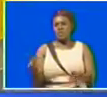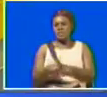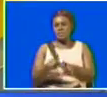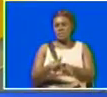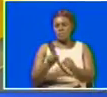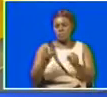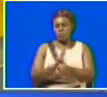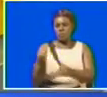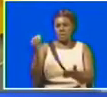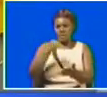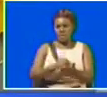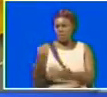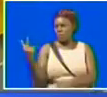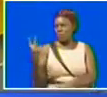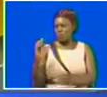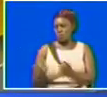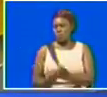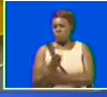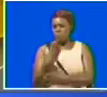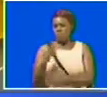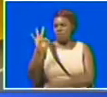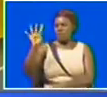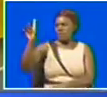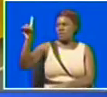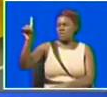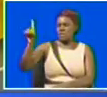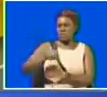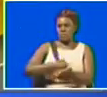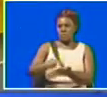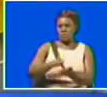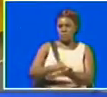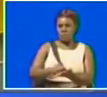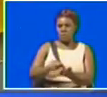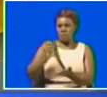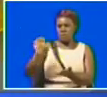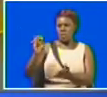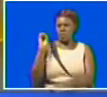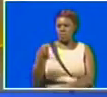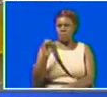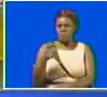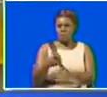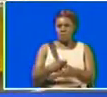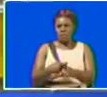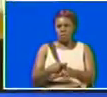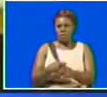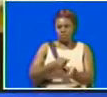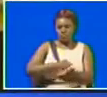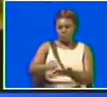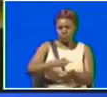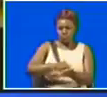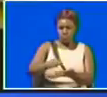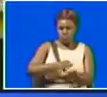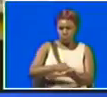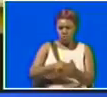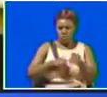recyclable. Joseph and Farmer developed their 3D printers using e-waste from items such as photocopiers. Keeping